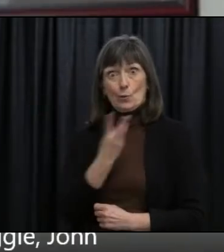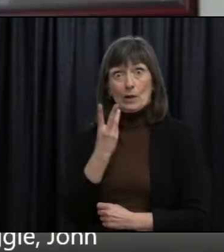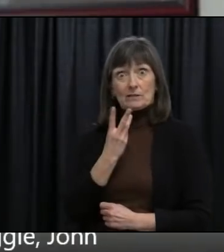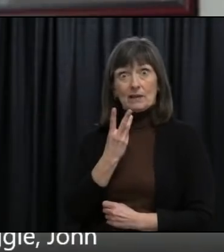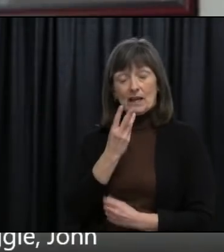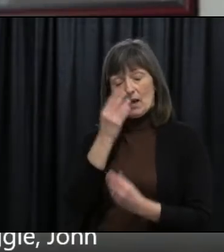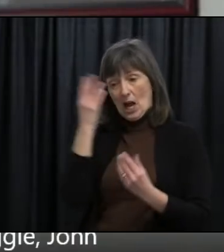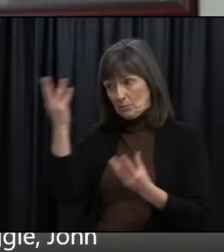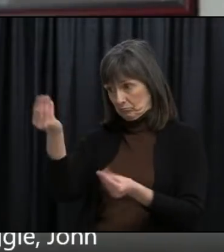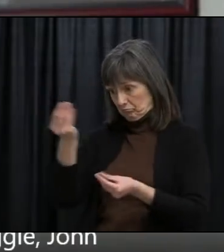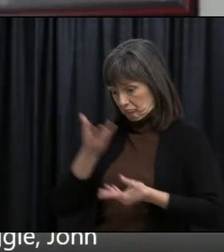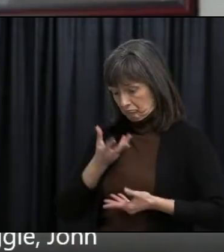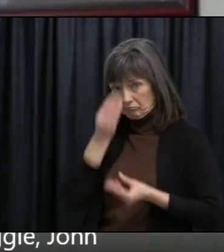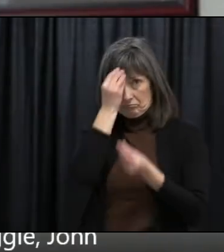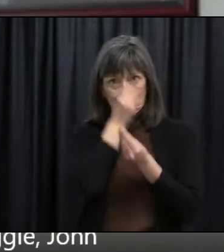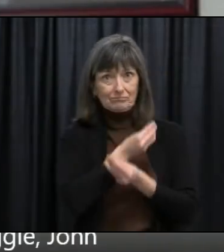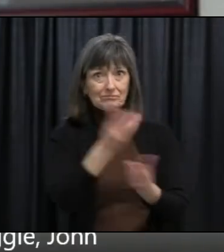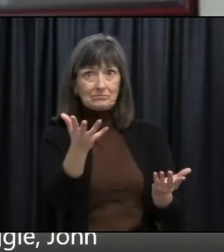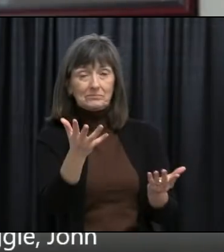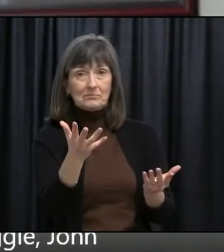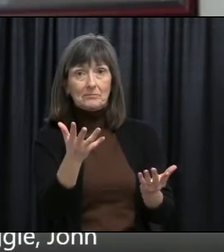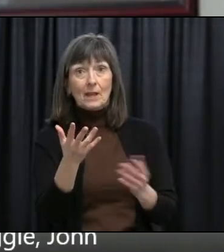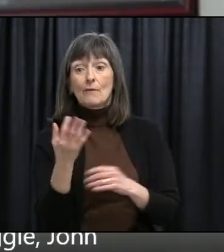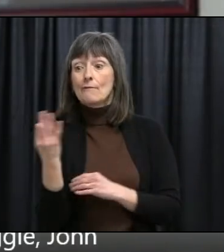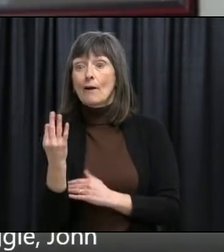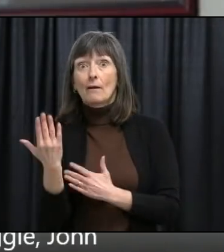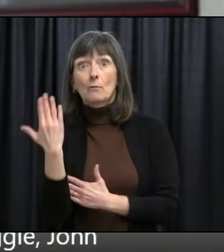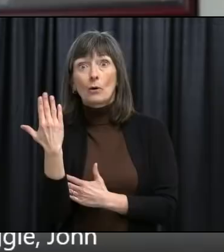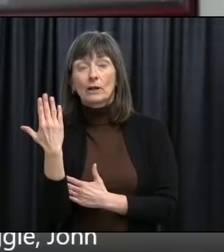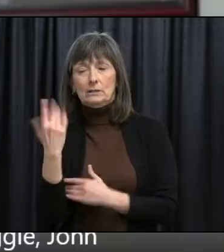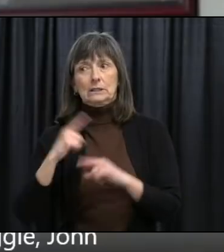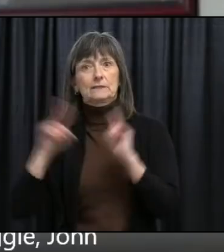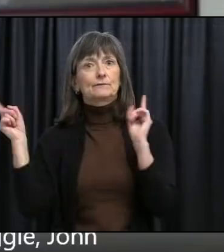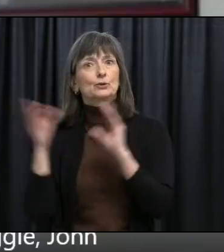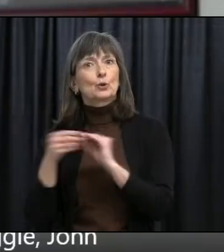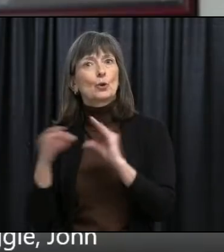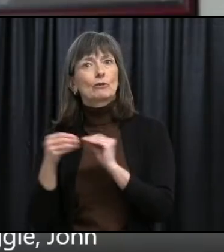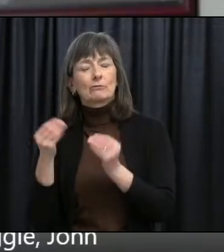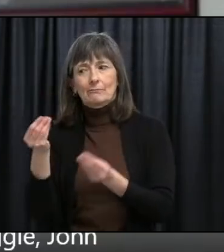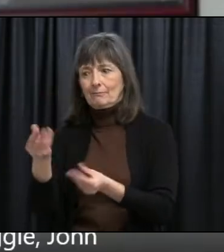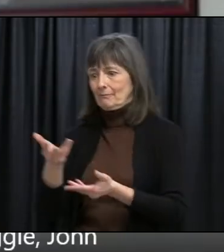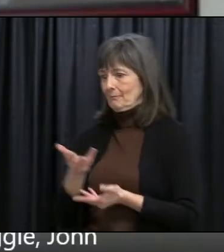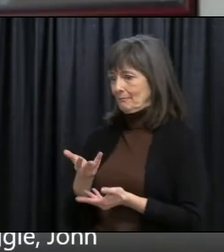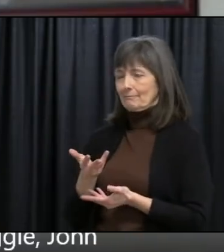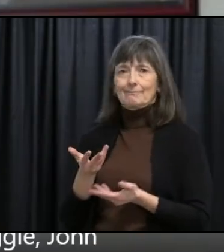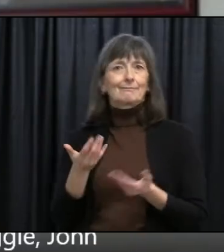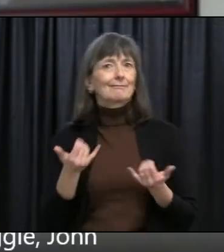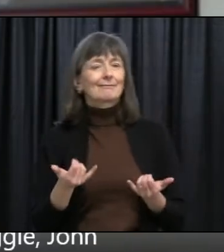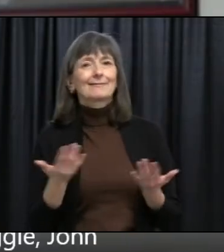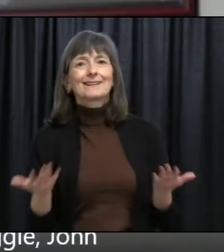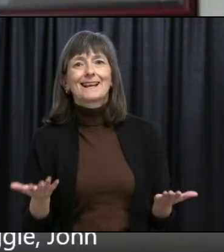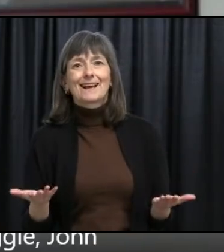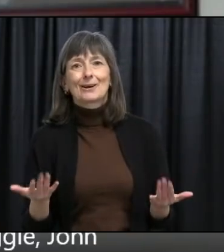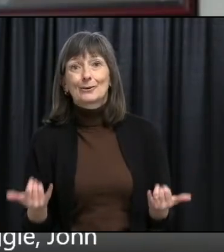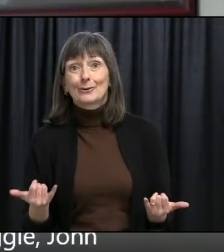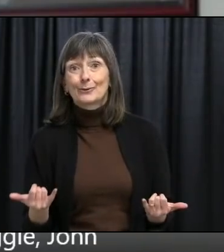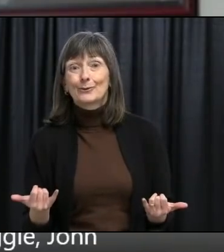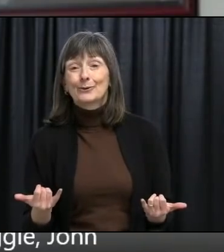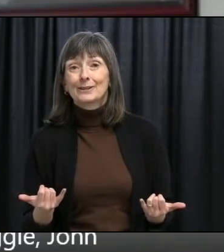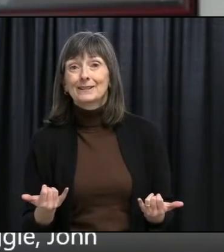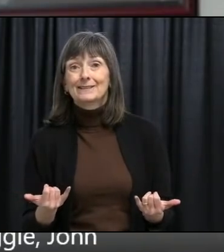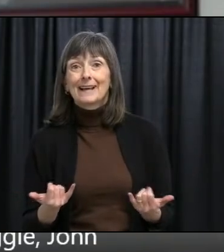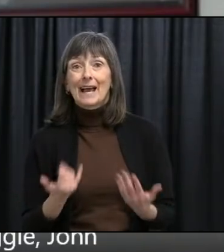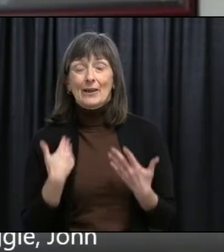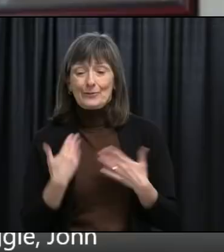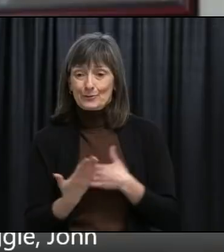Friday morning, the situation had evolved, had changed. And here we are, and Mr. Diamond's been out this morning presenting those